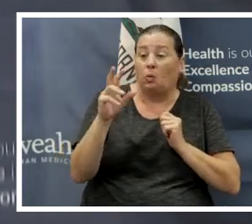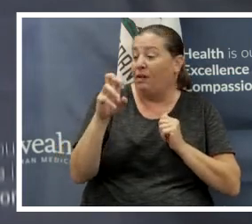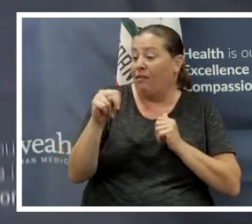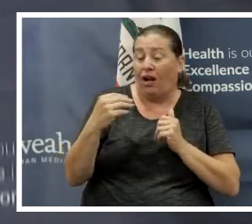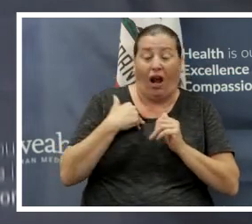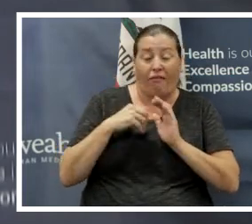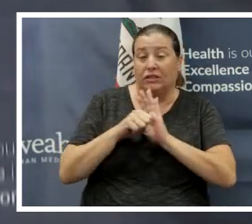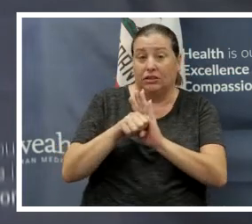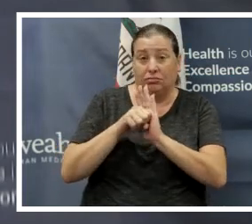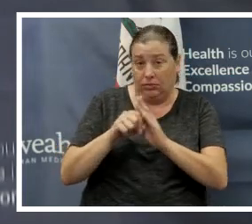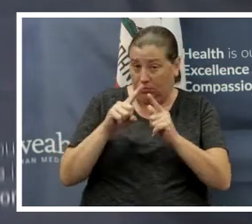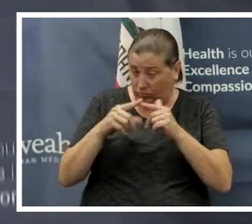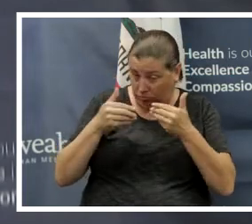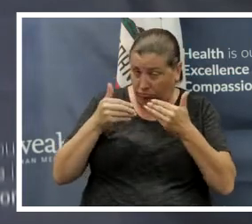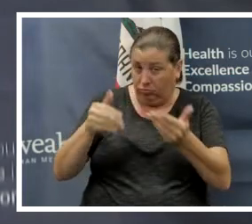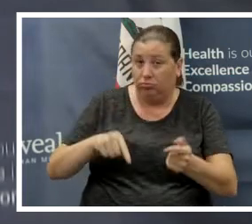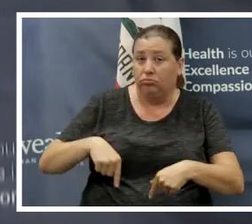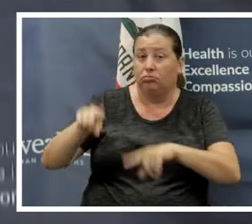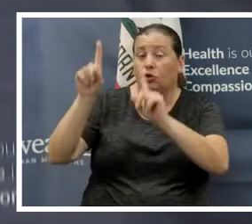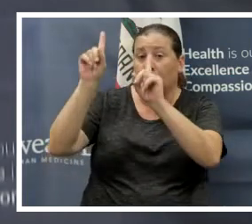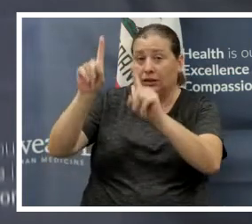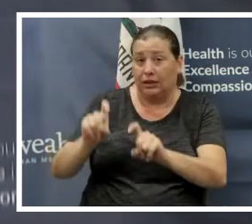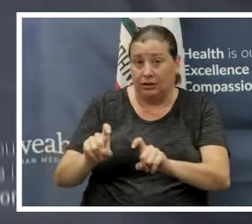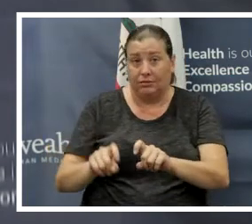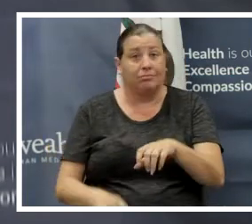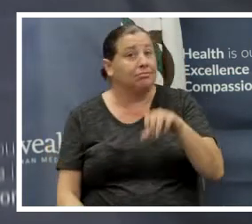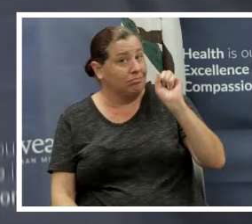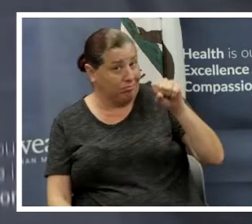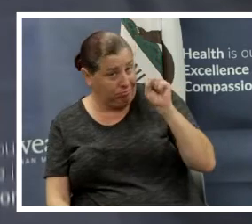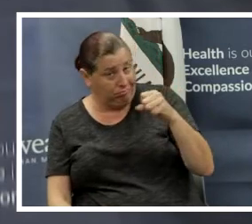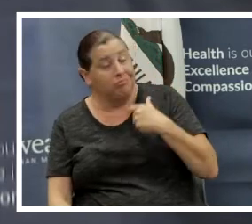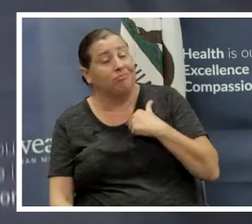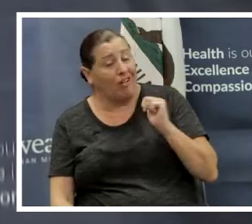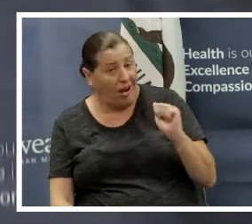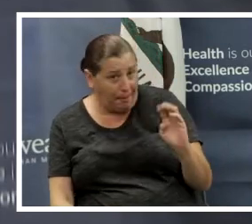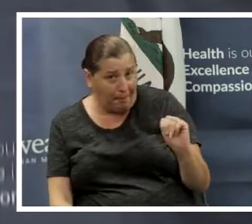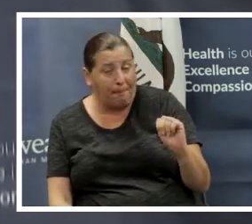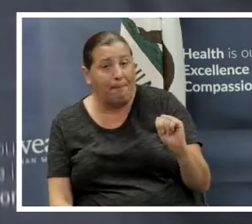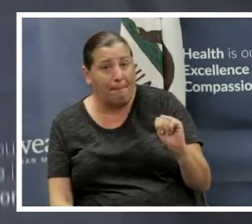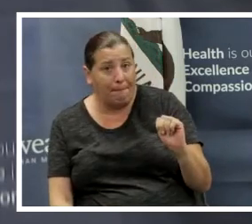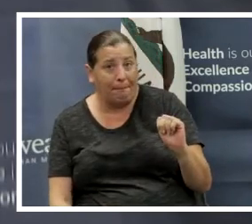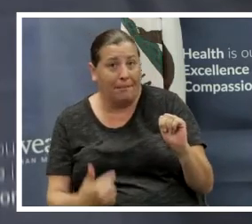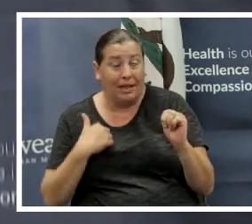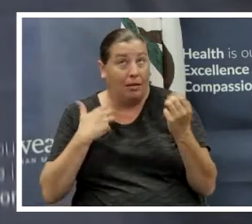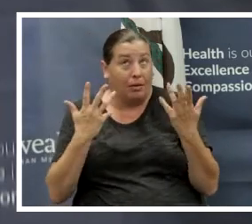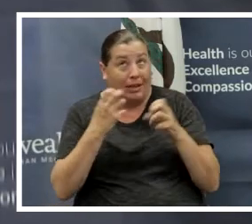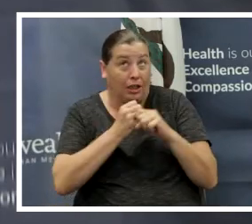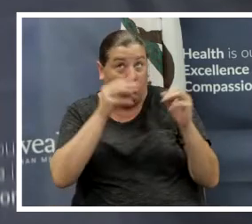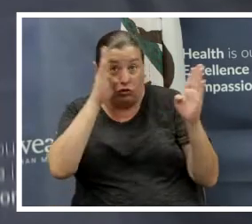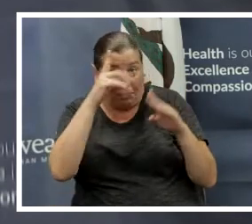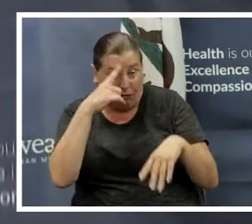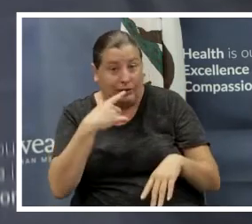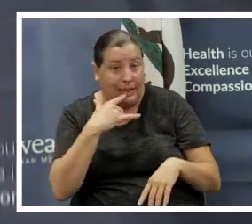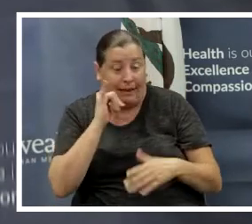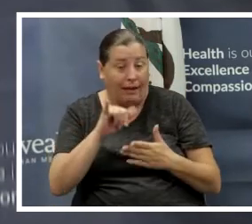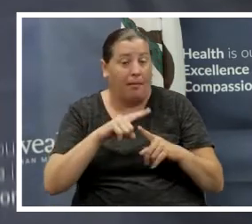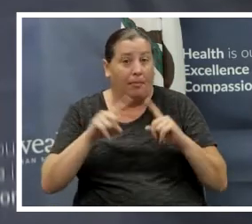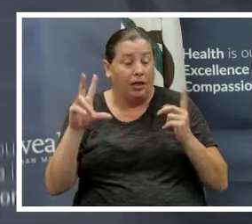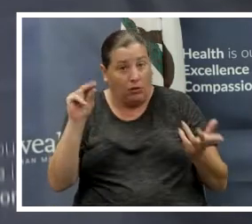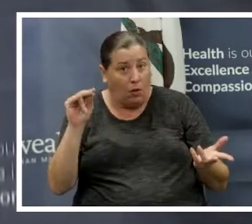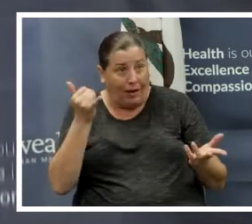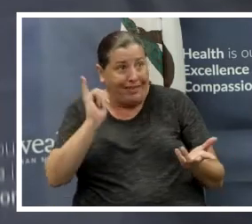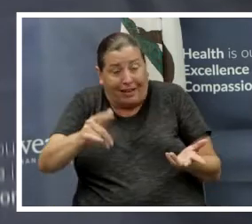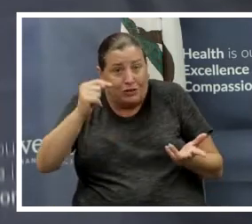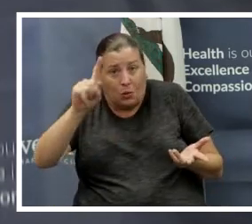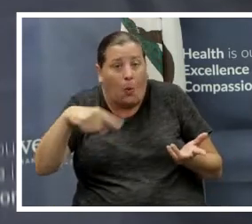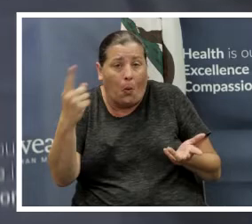symptoms to go get testing. I am. Okay. Yeah. I don't know if I'll get in trouble for saying that, but no, I mean, that's